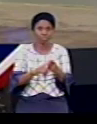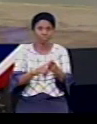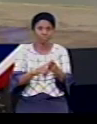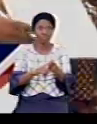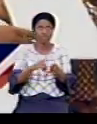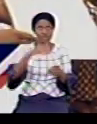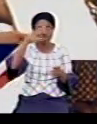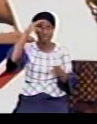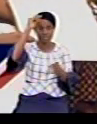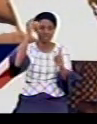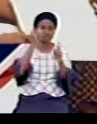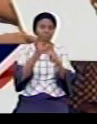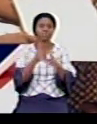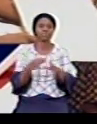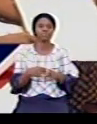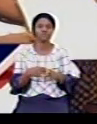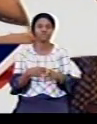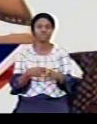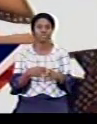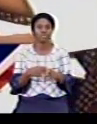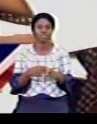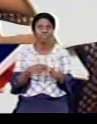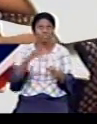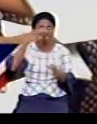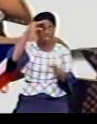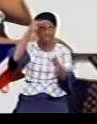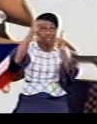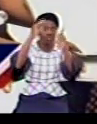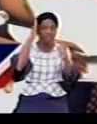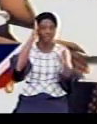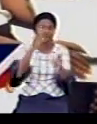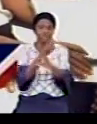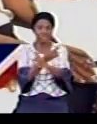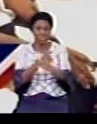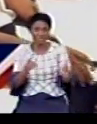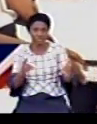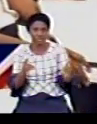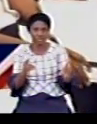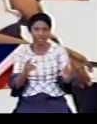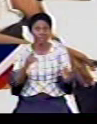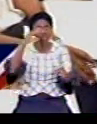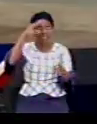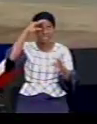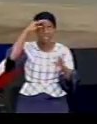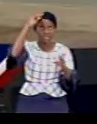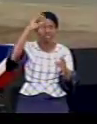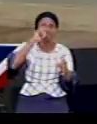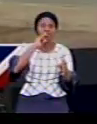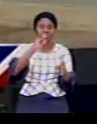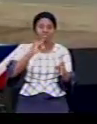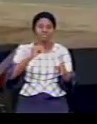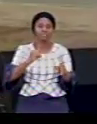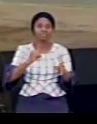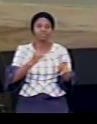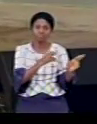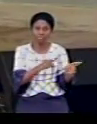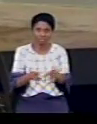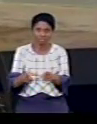heal. He's willing. He will deliver. He is willing. That is assurance of